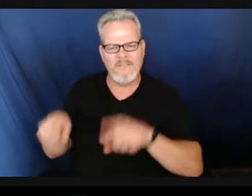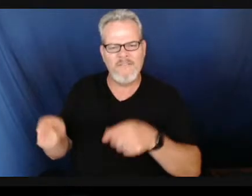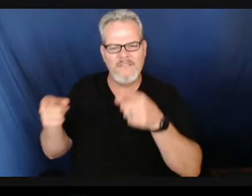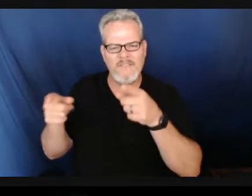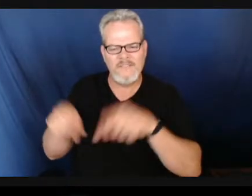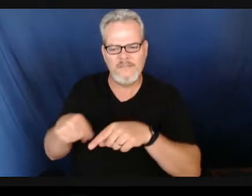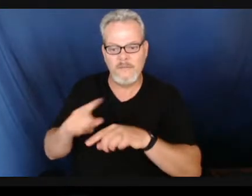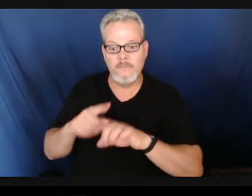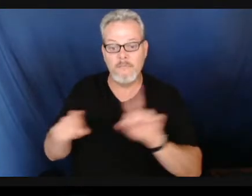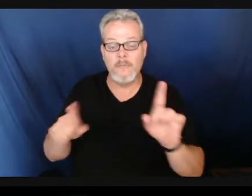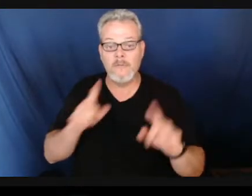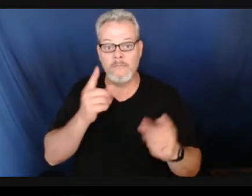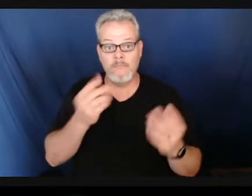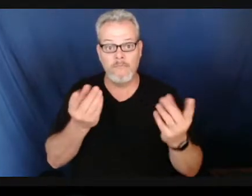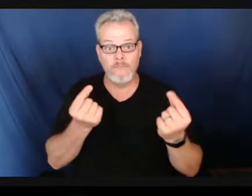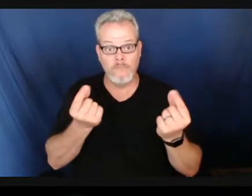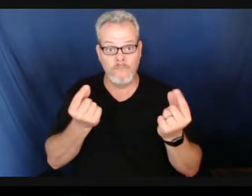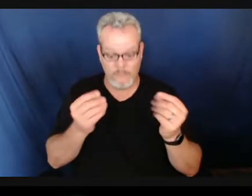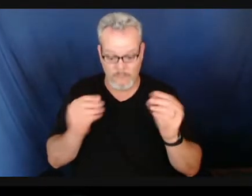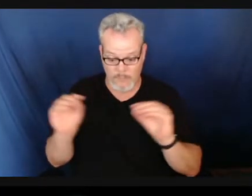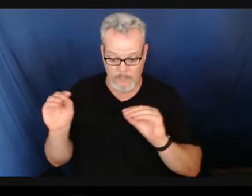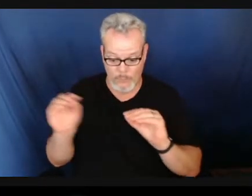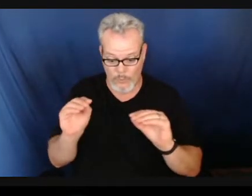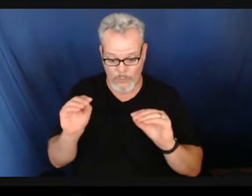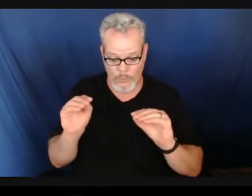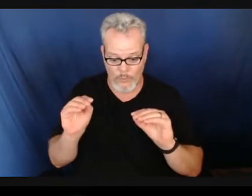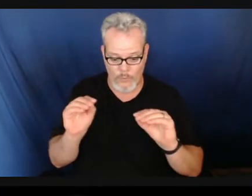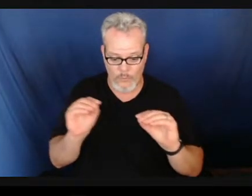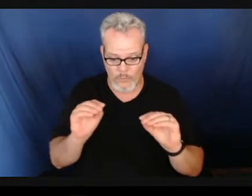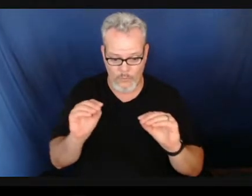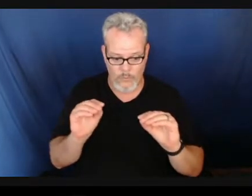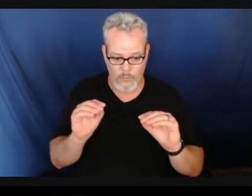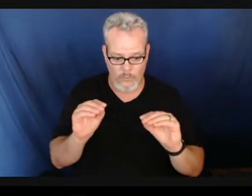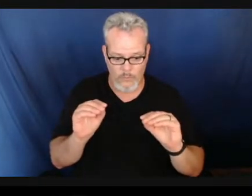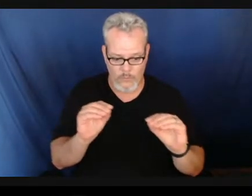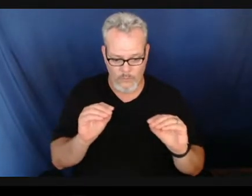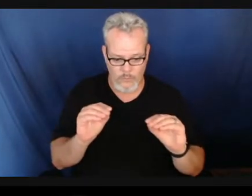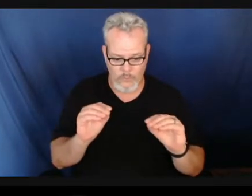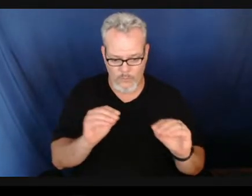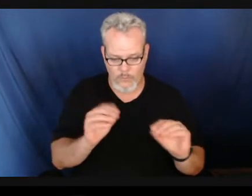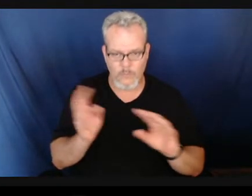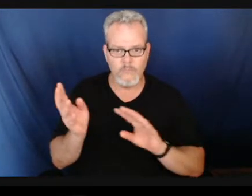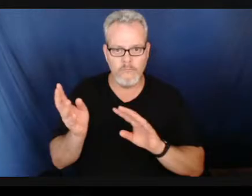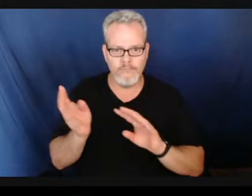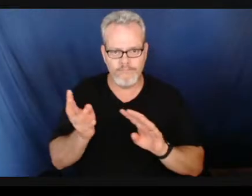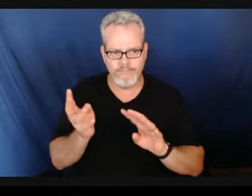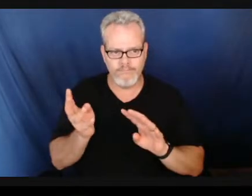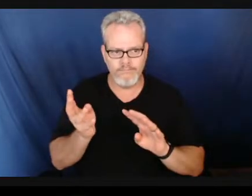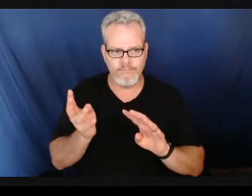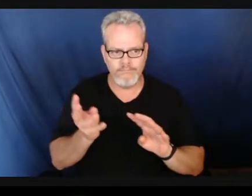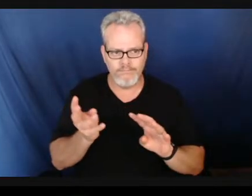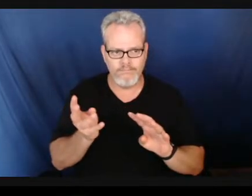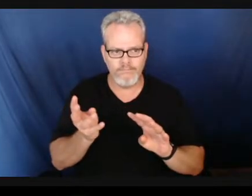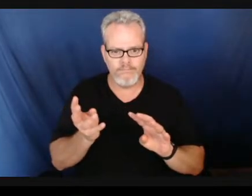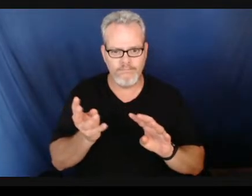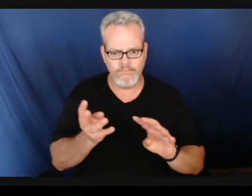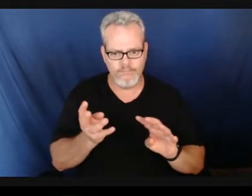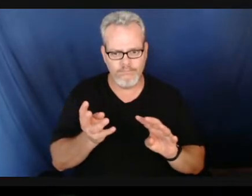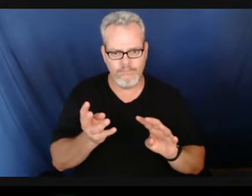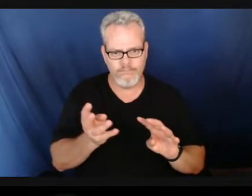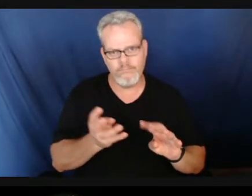And really, it might be moving slower than usual with that few number of events visible